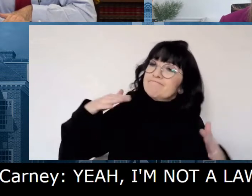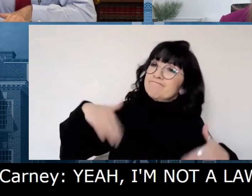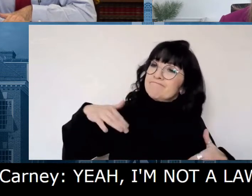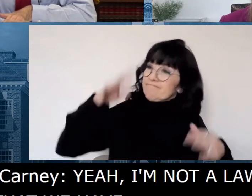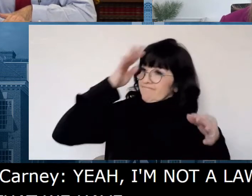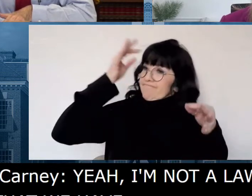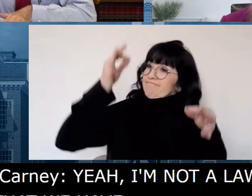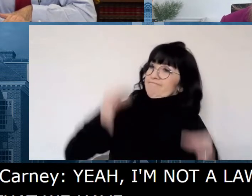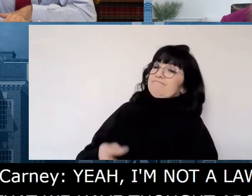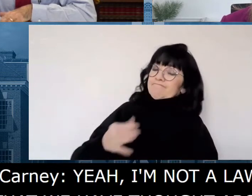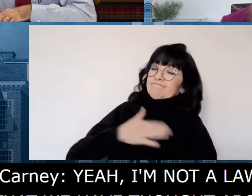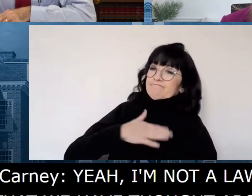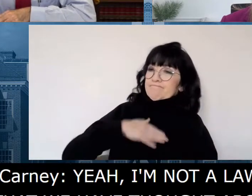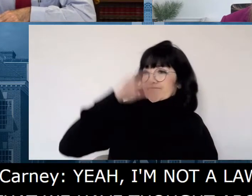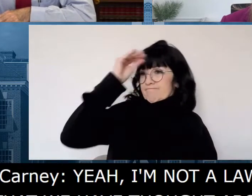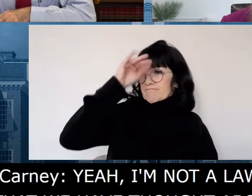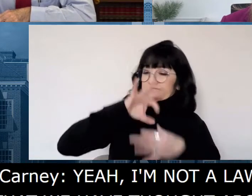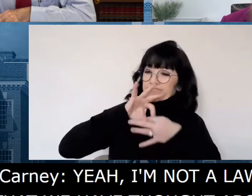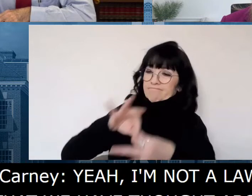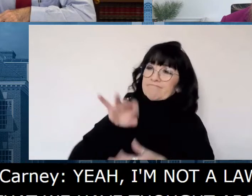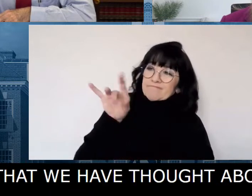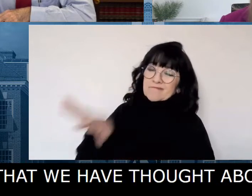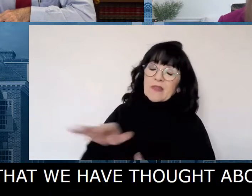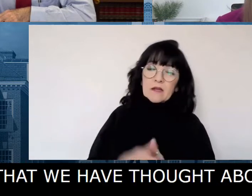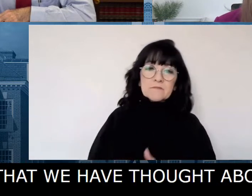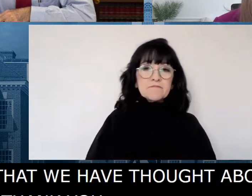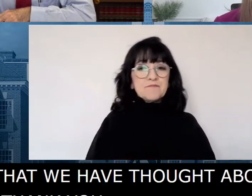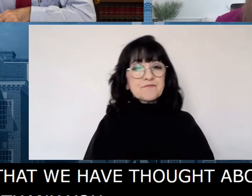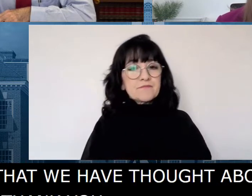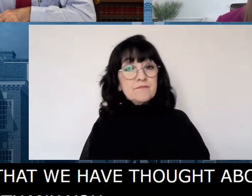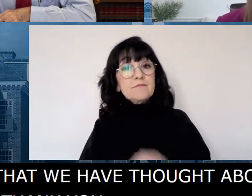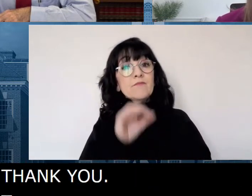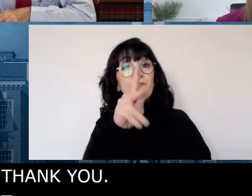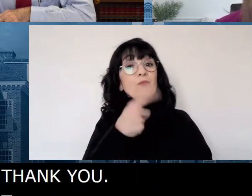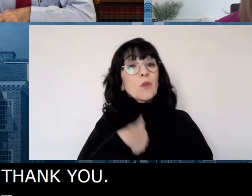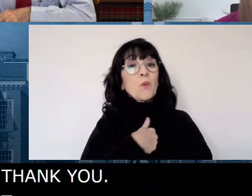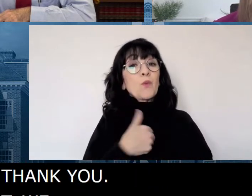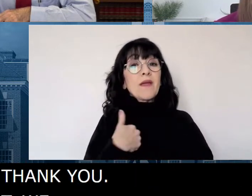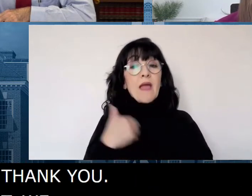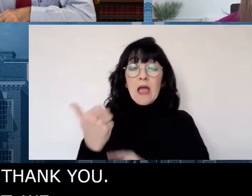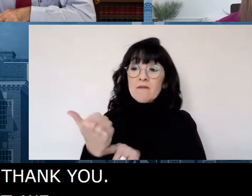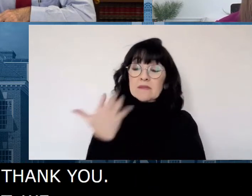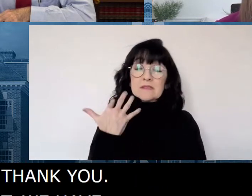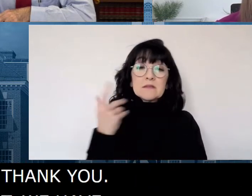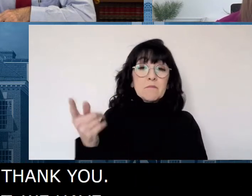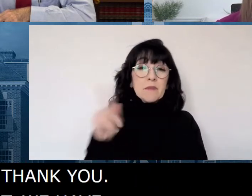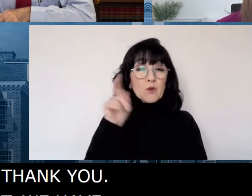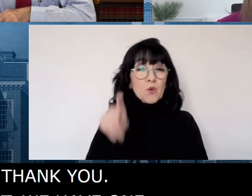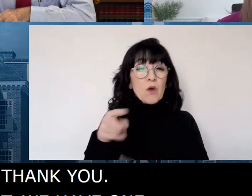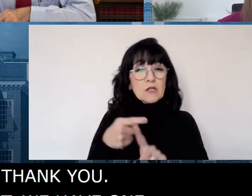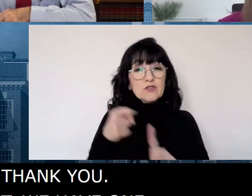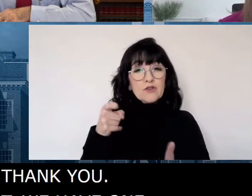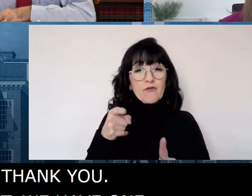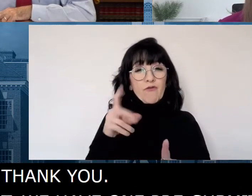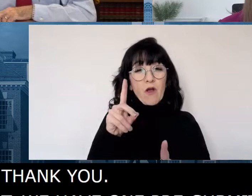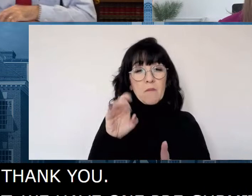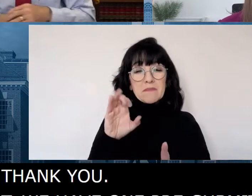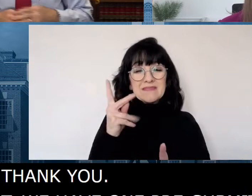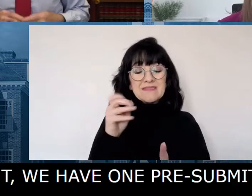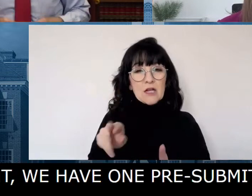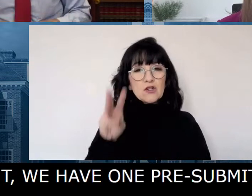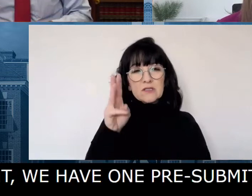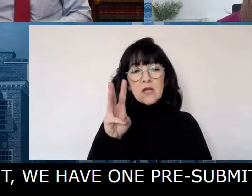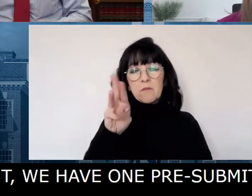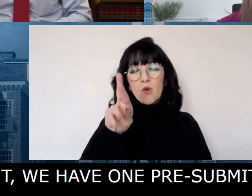All right, we have one pre-submitted question from Cody Decker at WRDE.